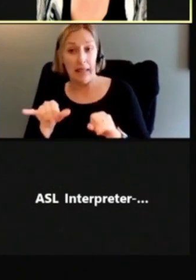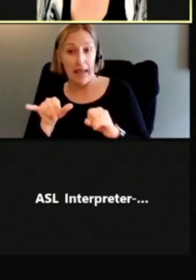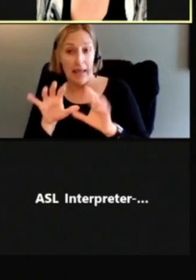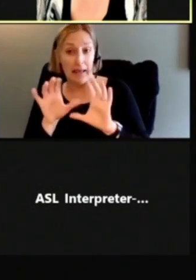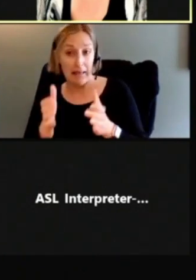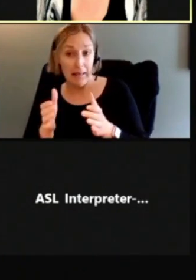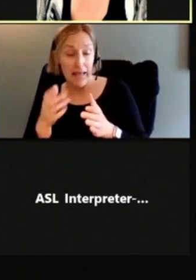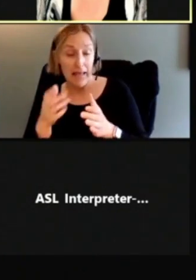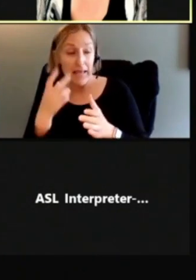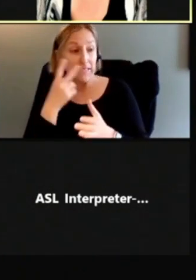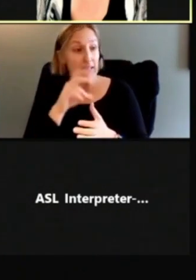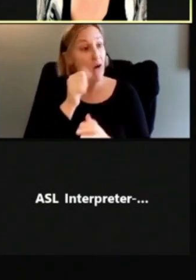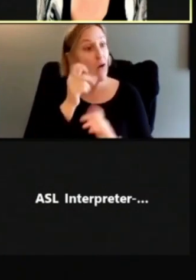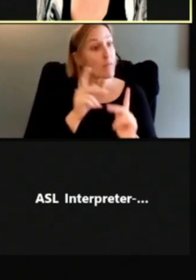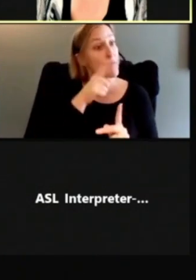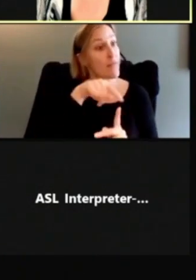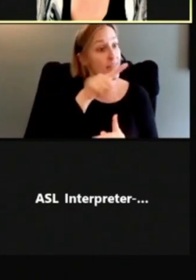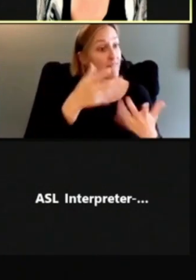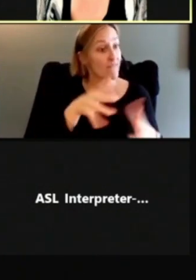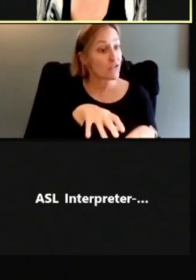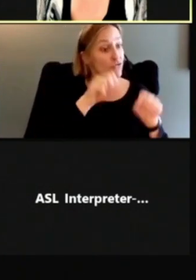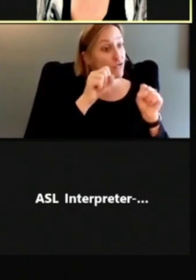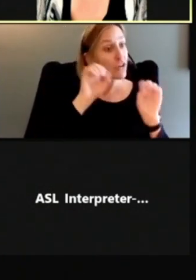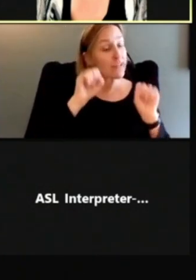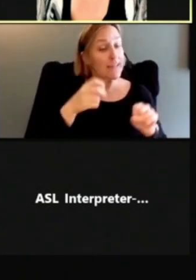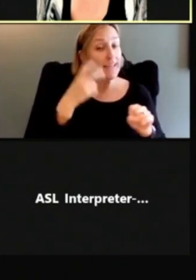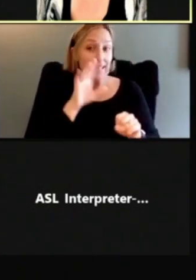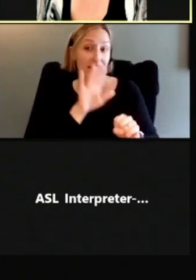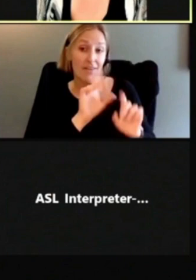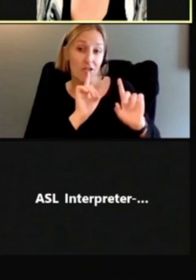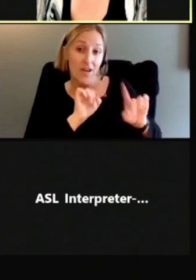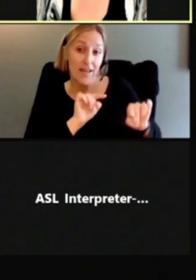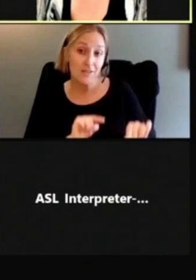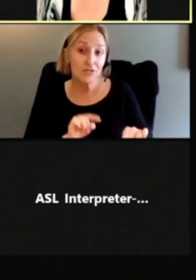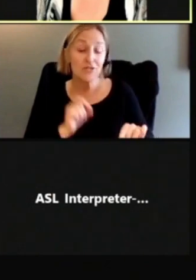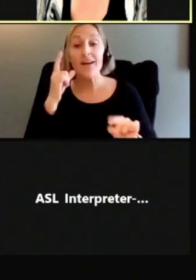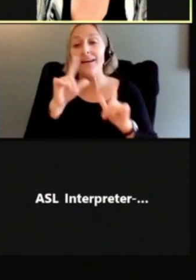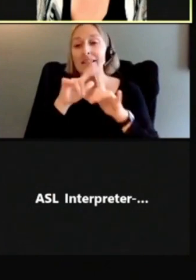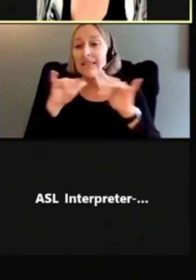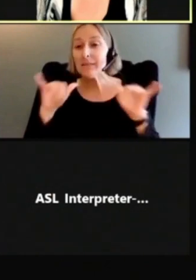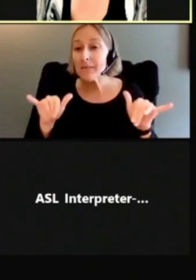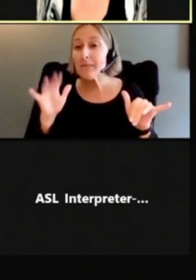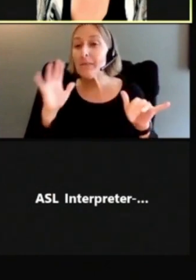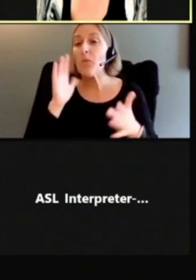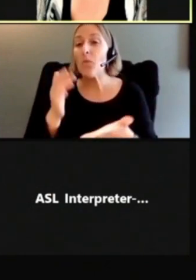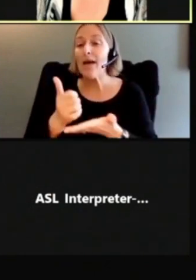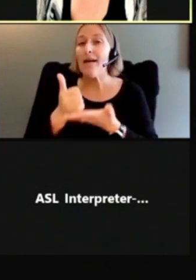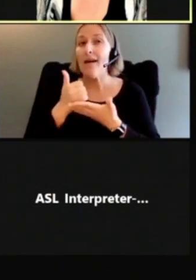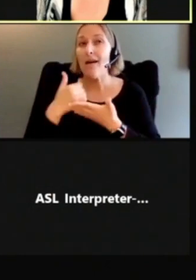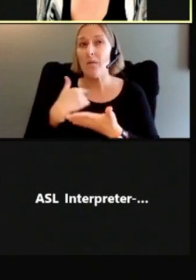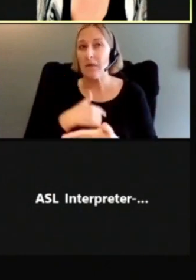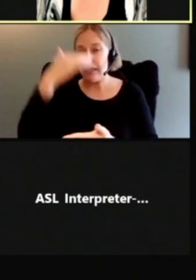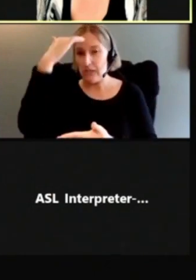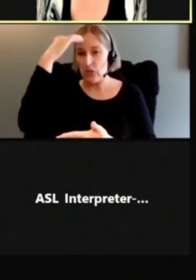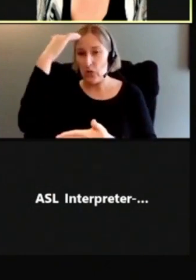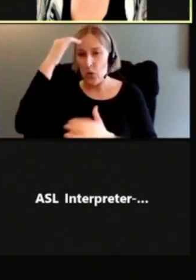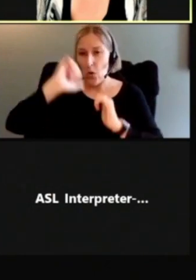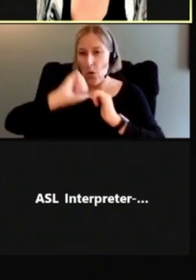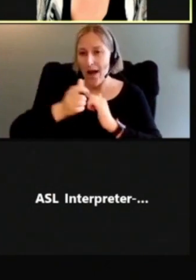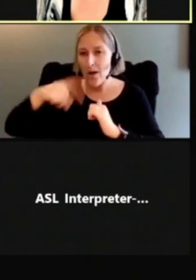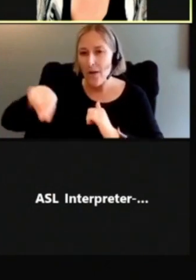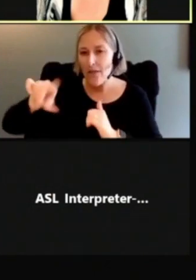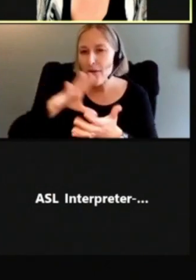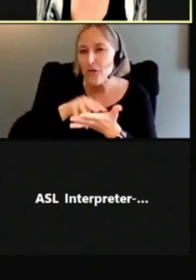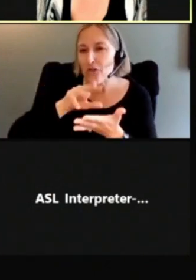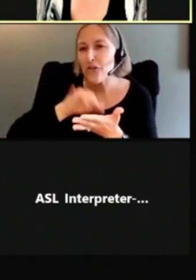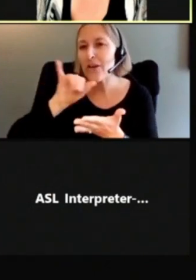see their answers, but it also gives us a gauge for how they're learning this information